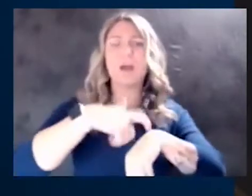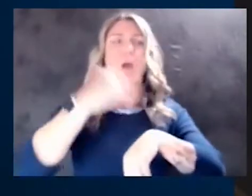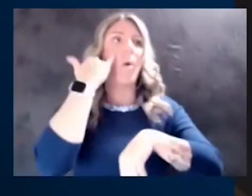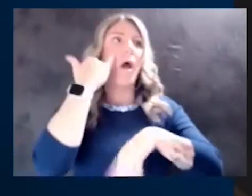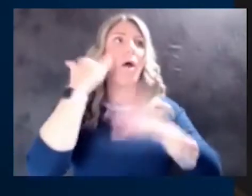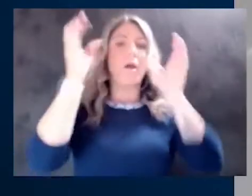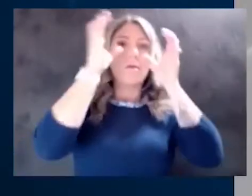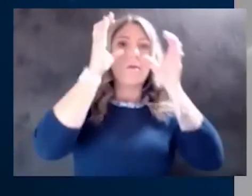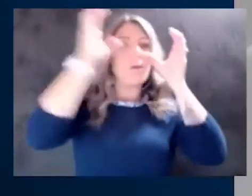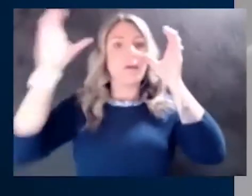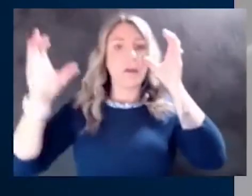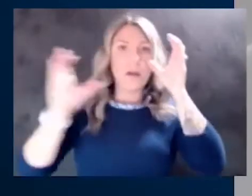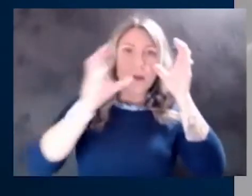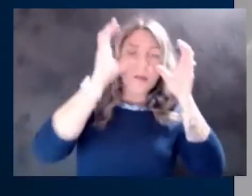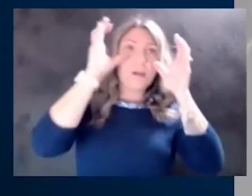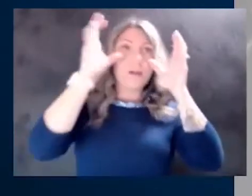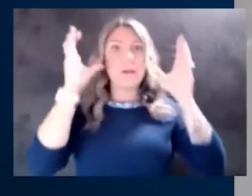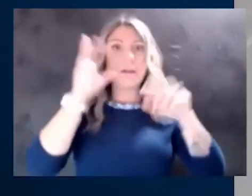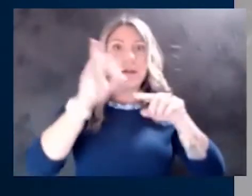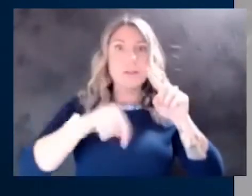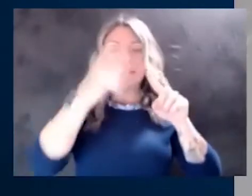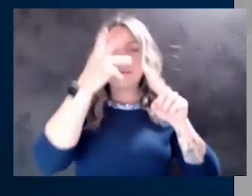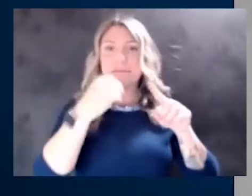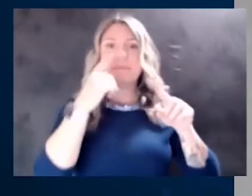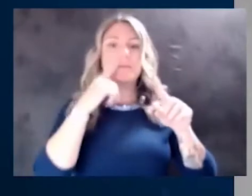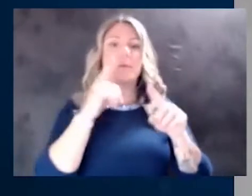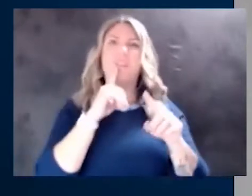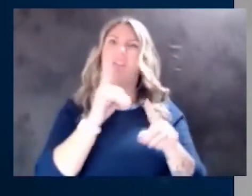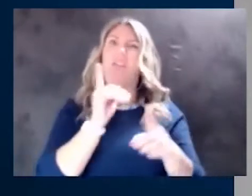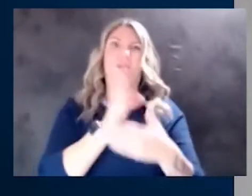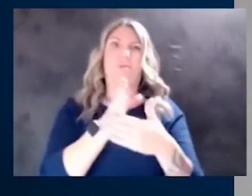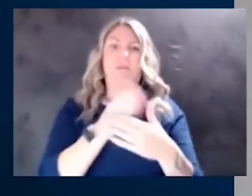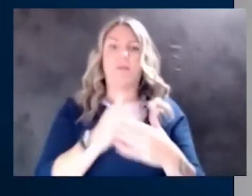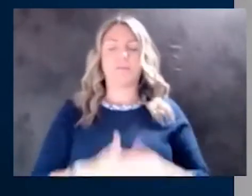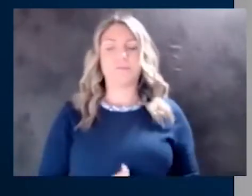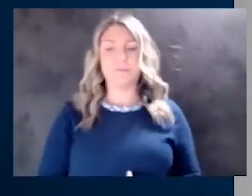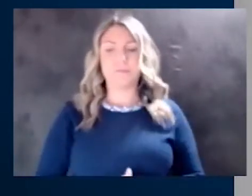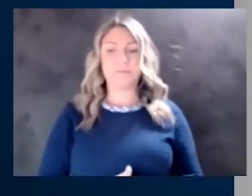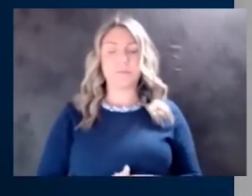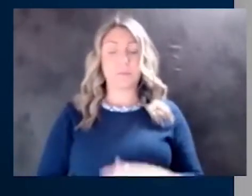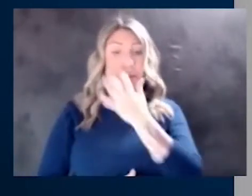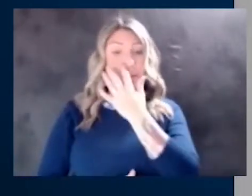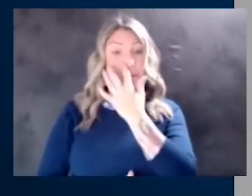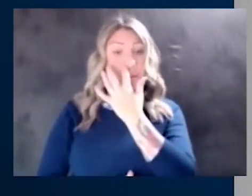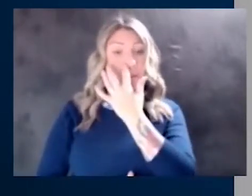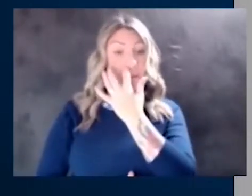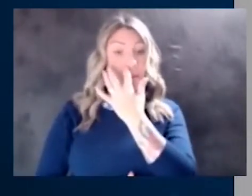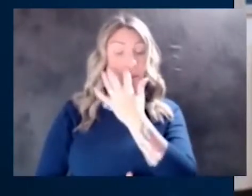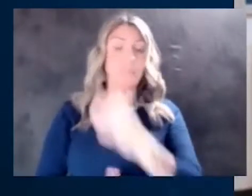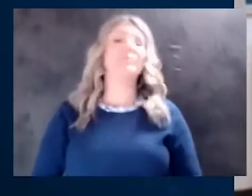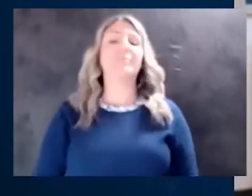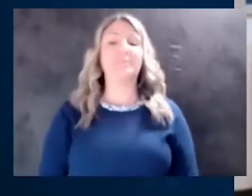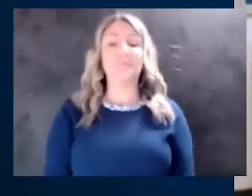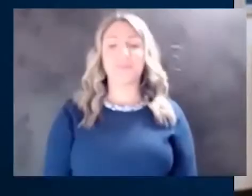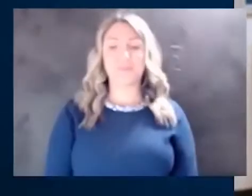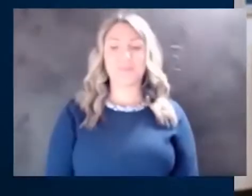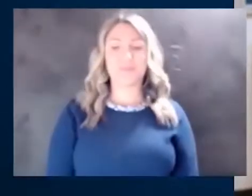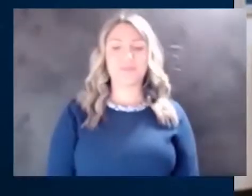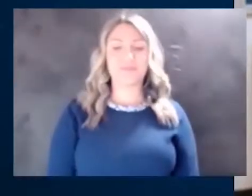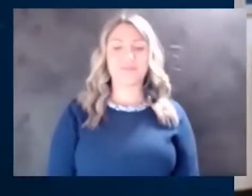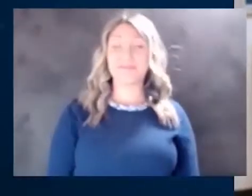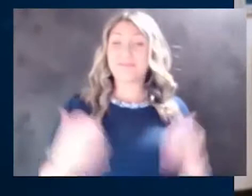really messed with me. felt great because I love